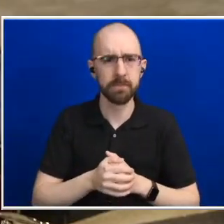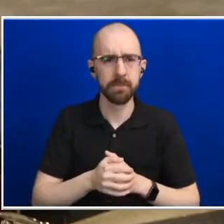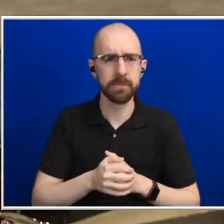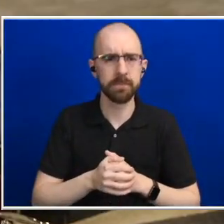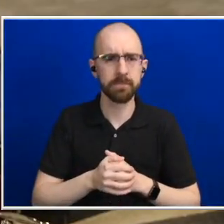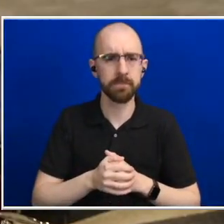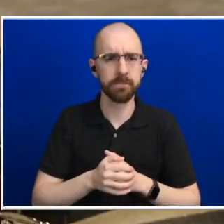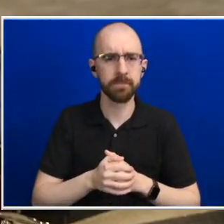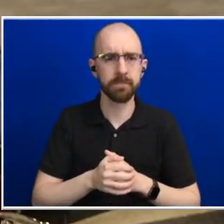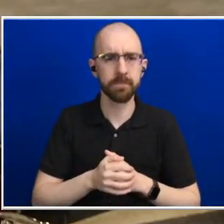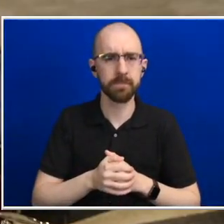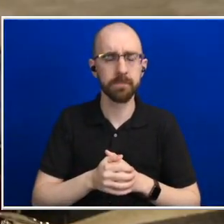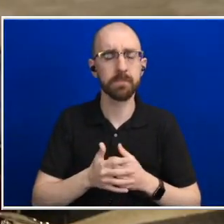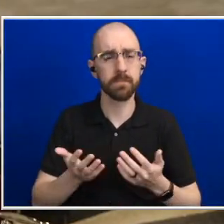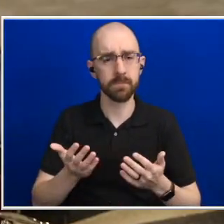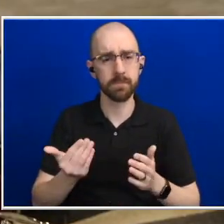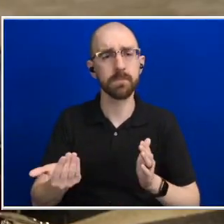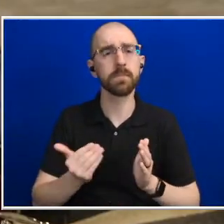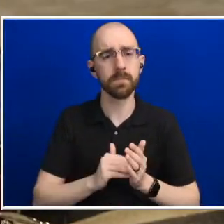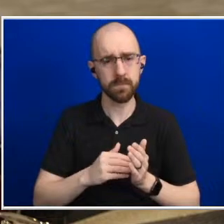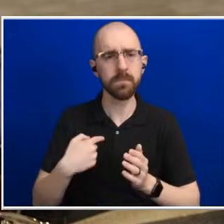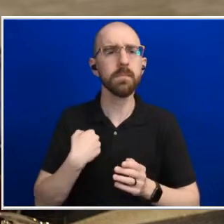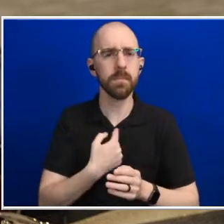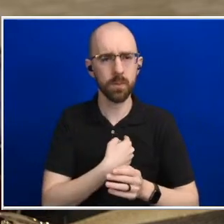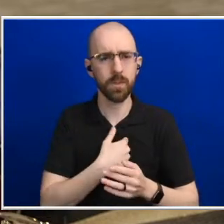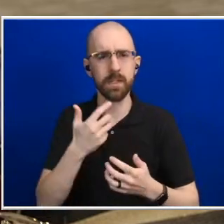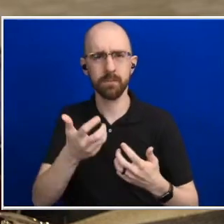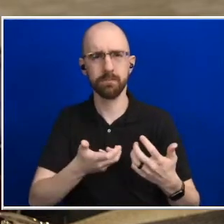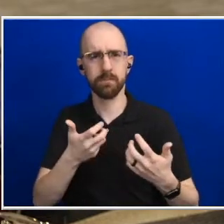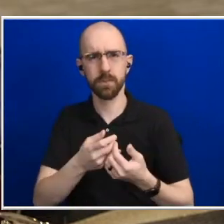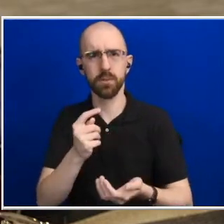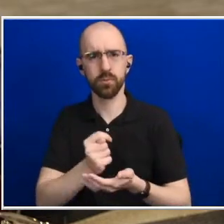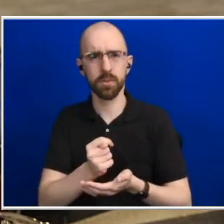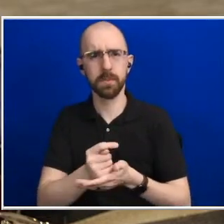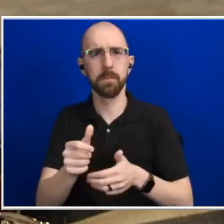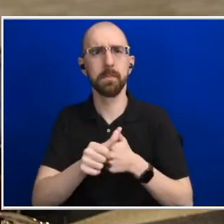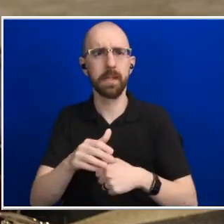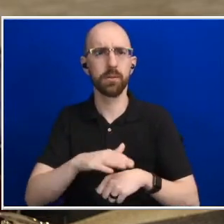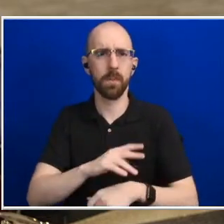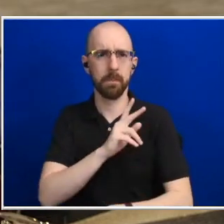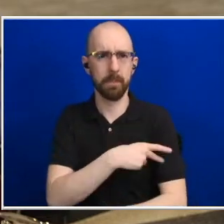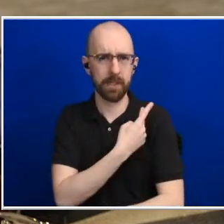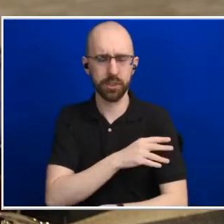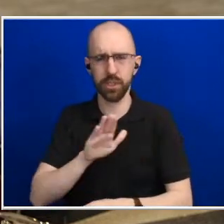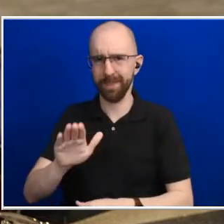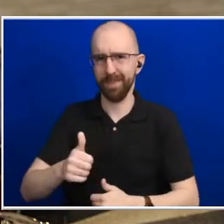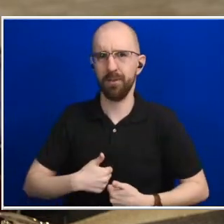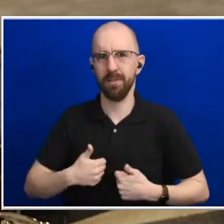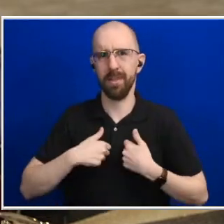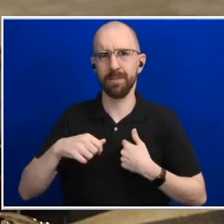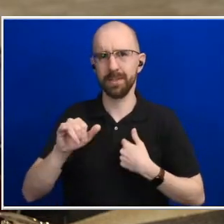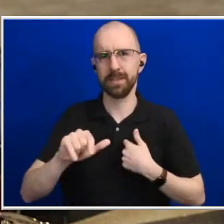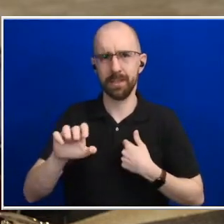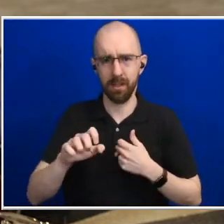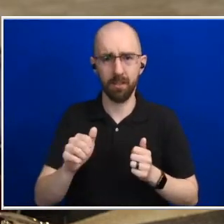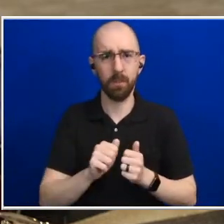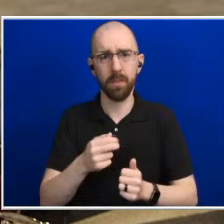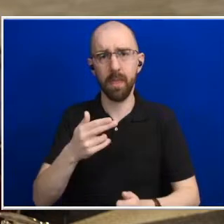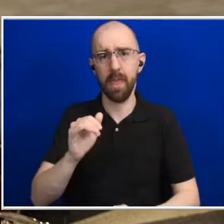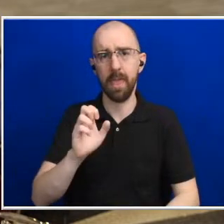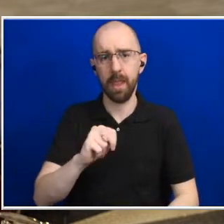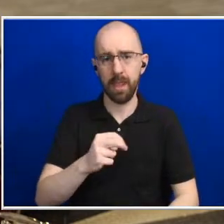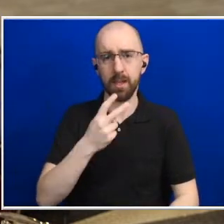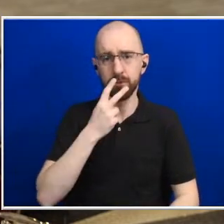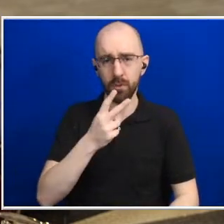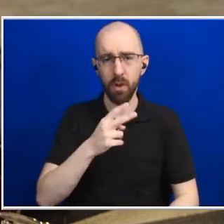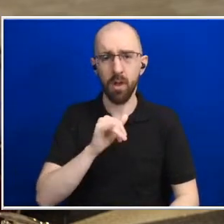So again, we tailor the treatment based on the patient and their lifestyle and so forth. With Hayden, you saw that intraoperative photograph, but